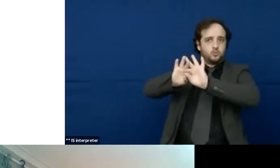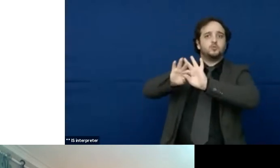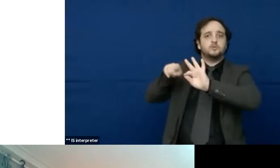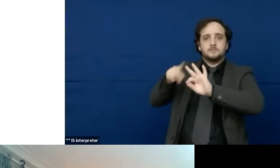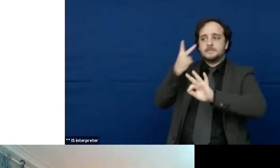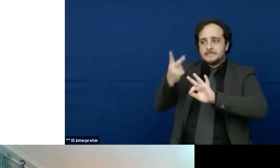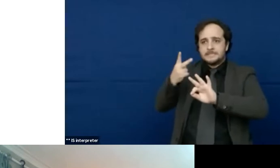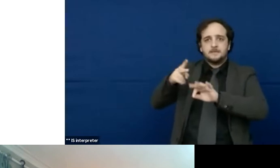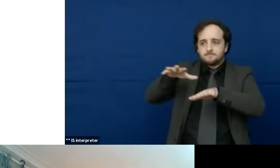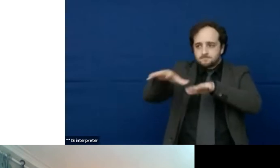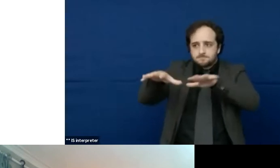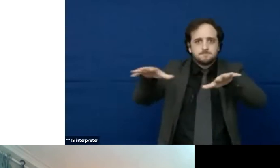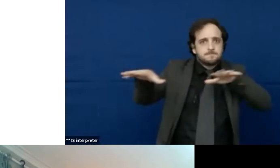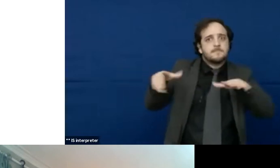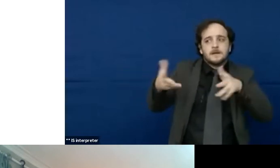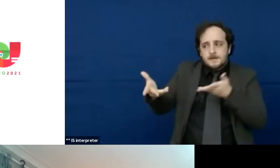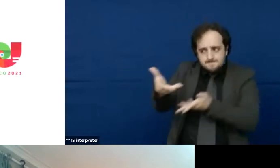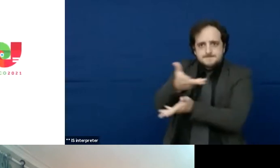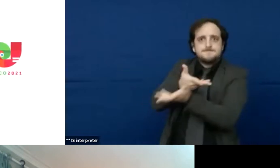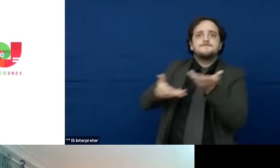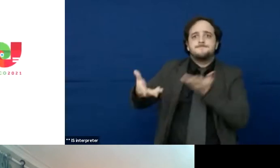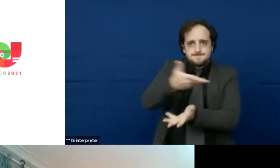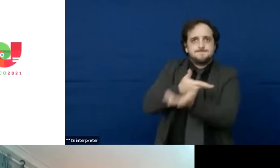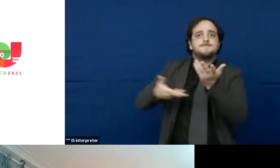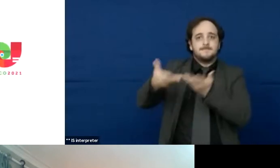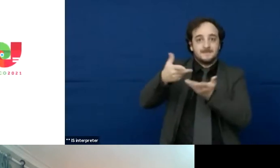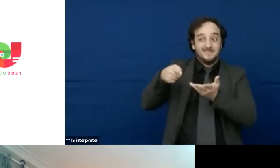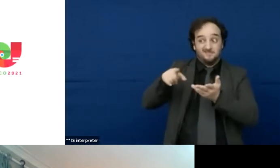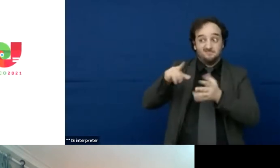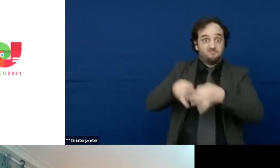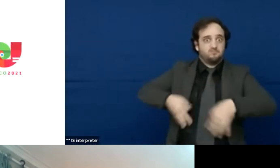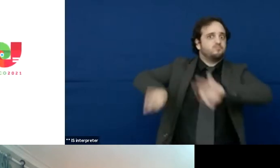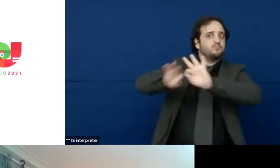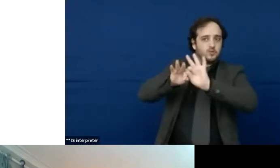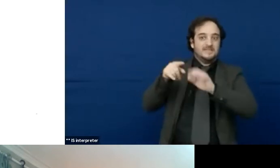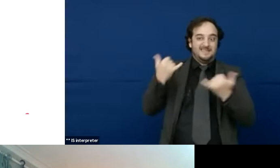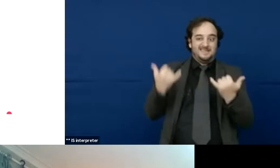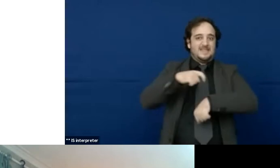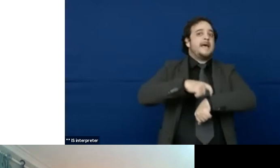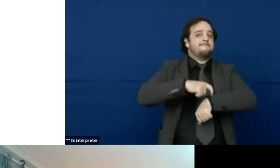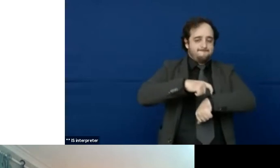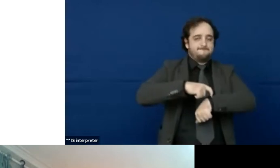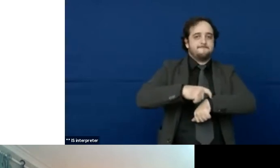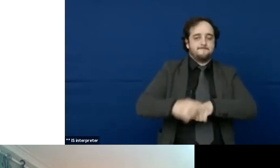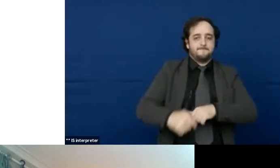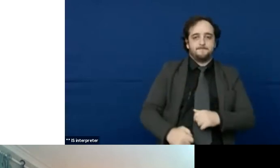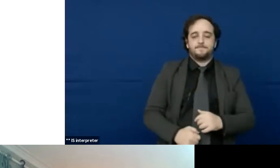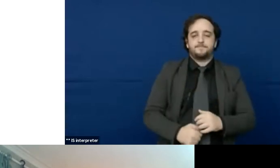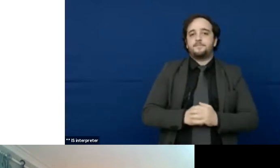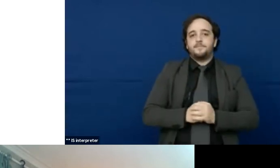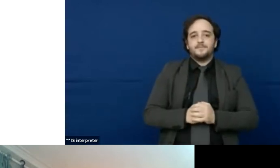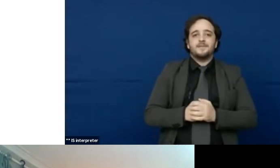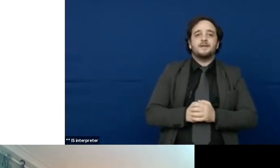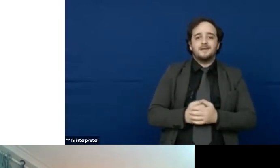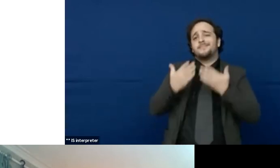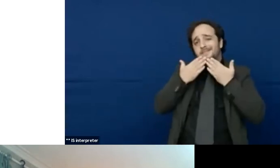need gender transformative approaches in order to have sustainable results to end violence against women